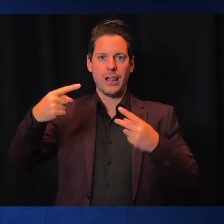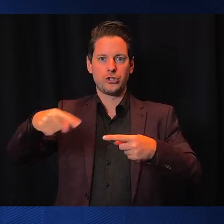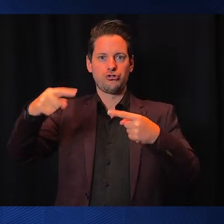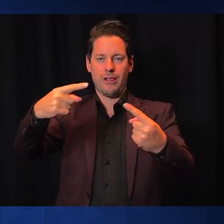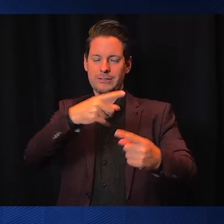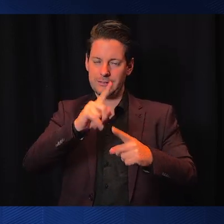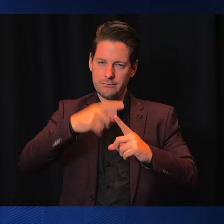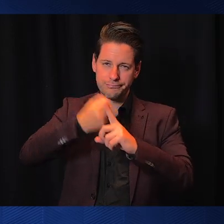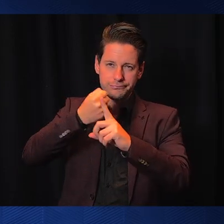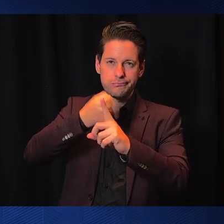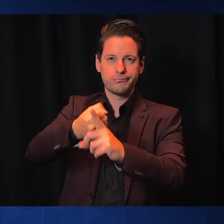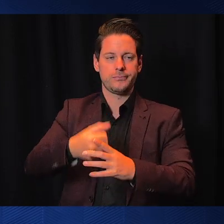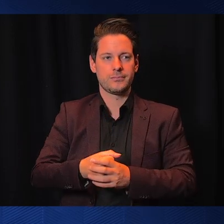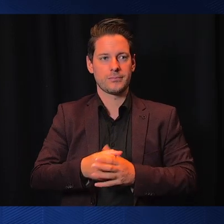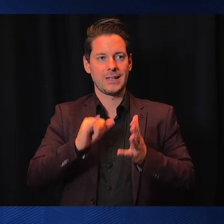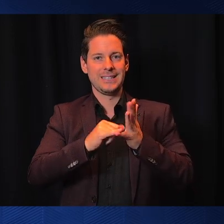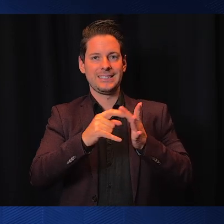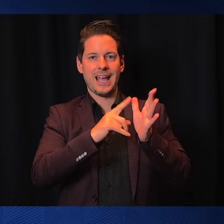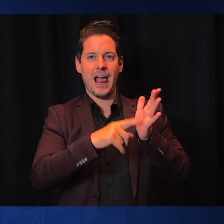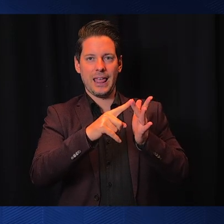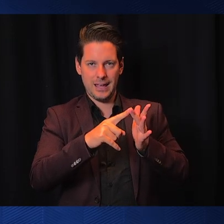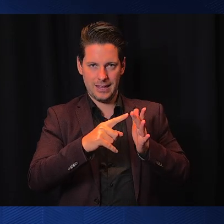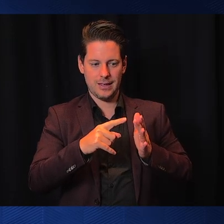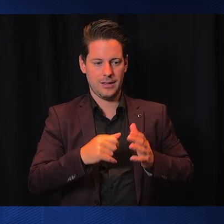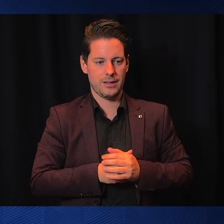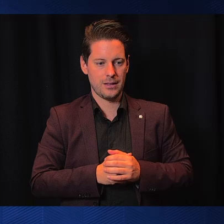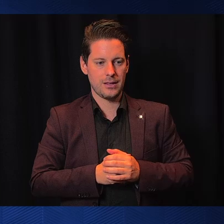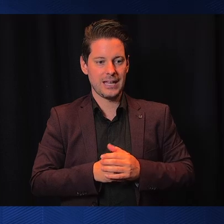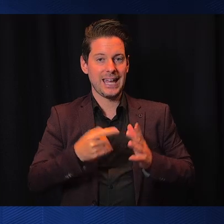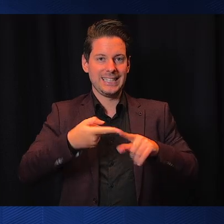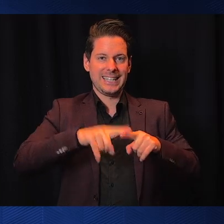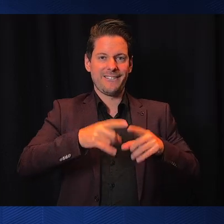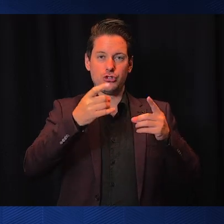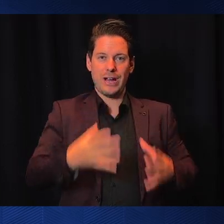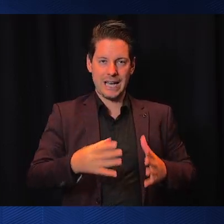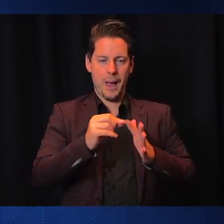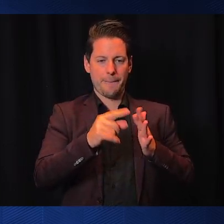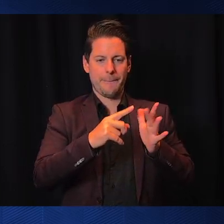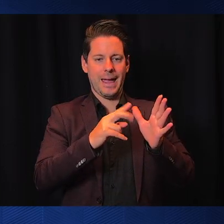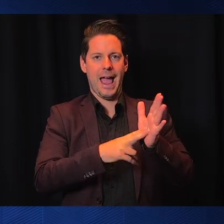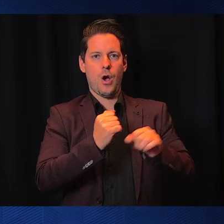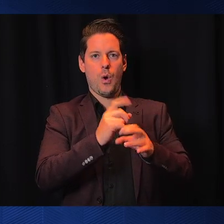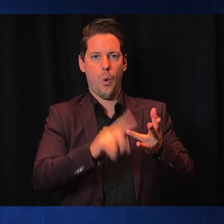Kiasi. Siale Ilalahia is the Executive Director of Piango, which is